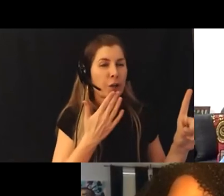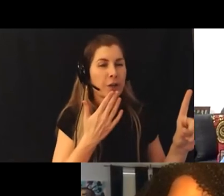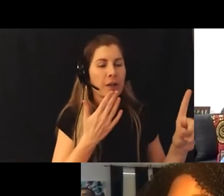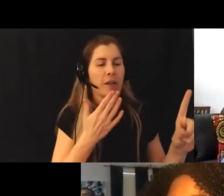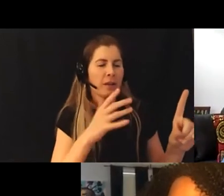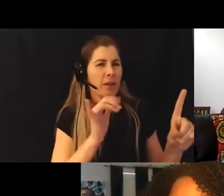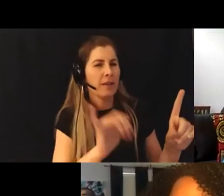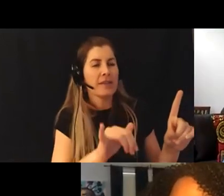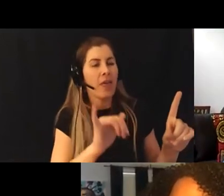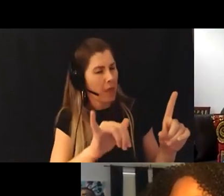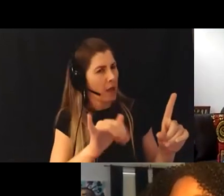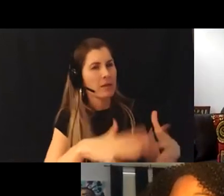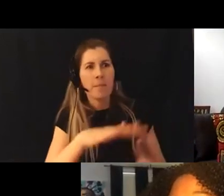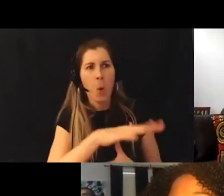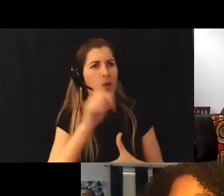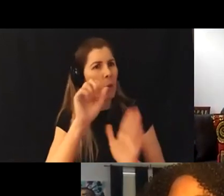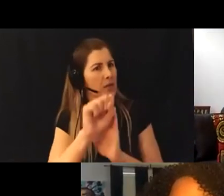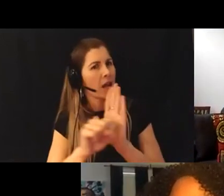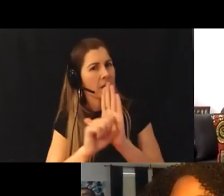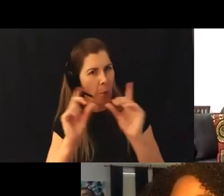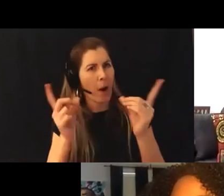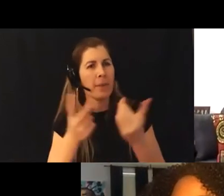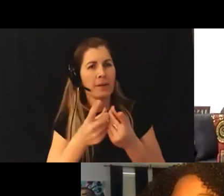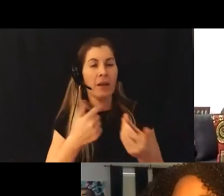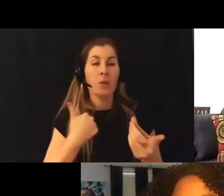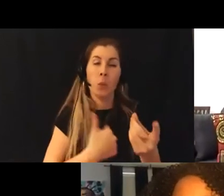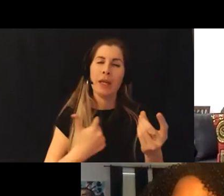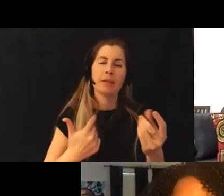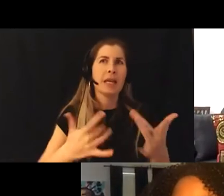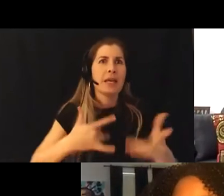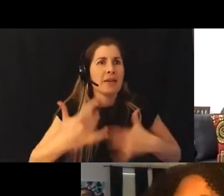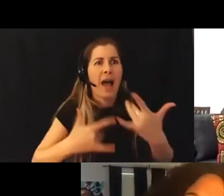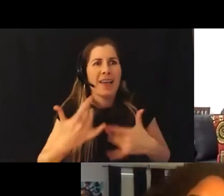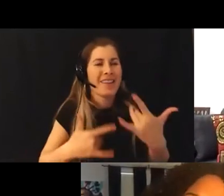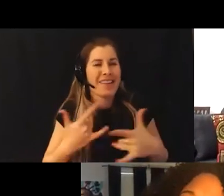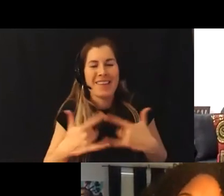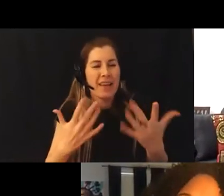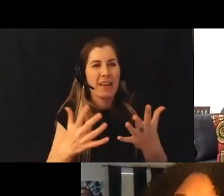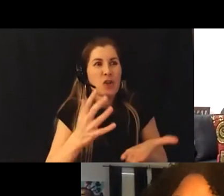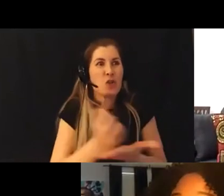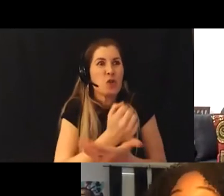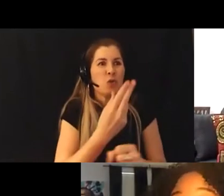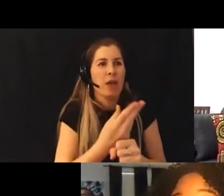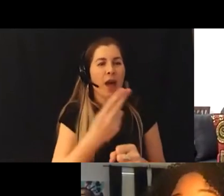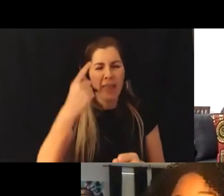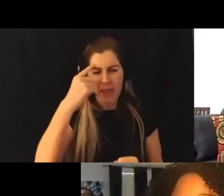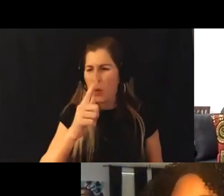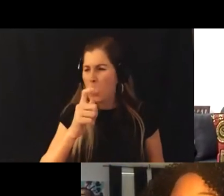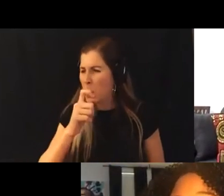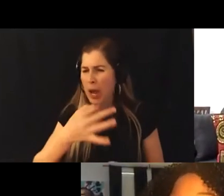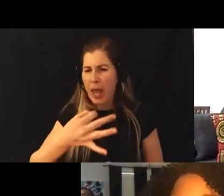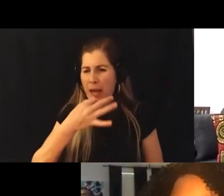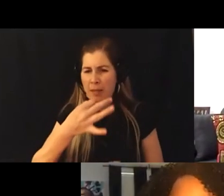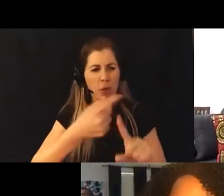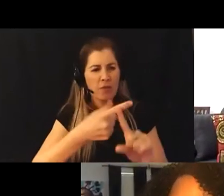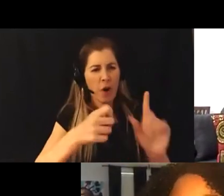overwhelming priority for the State Department. And we're excited to be able to utilize right away when I was like, oh, who will be the experts we bring in from the state